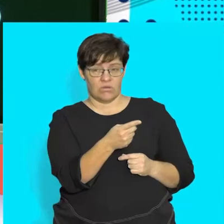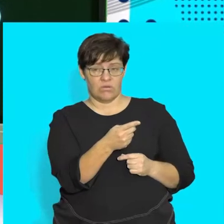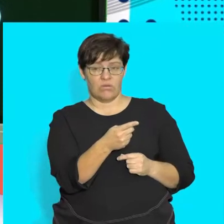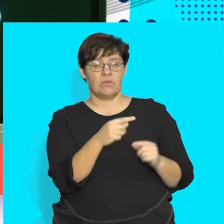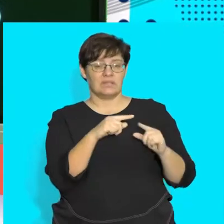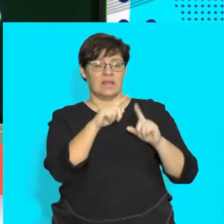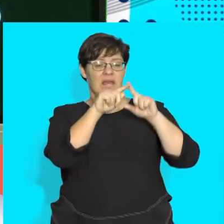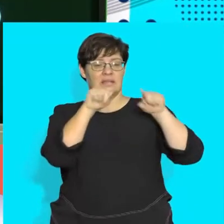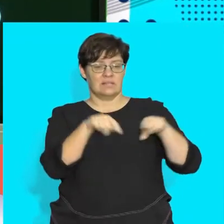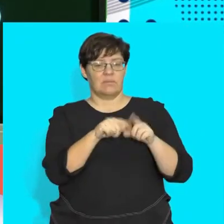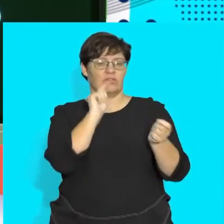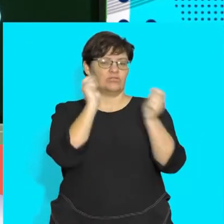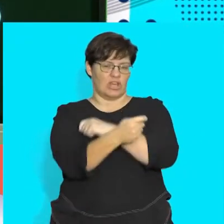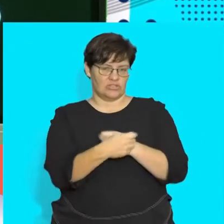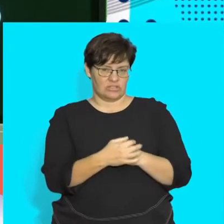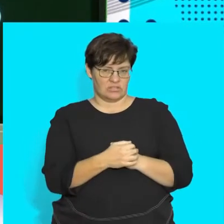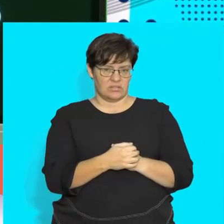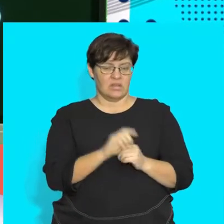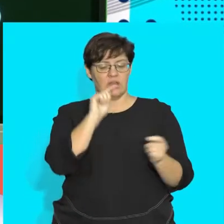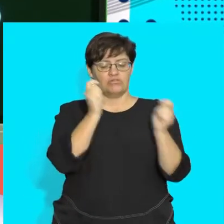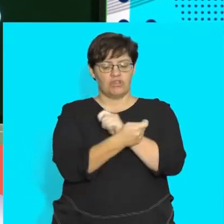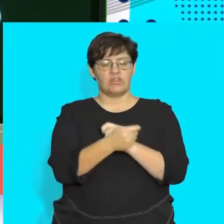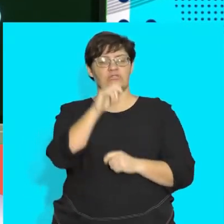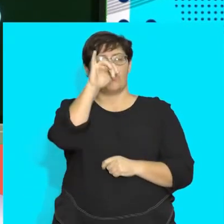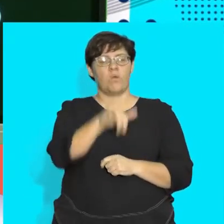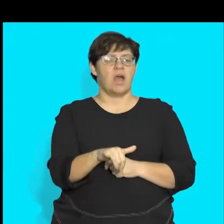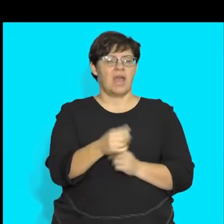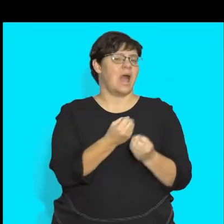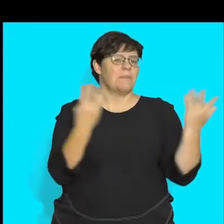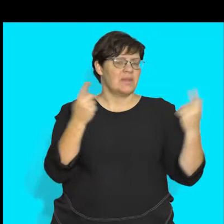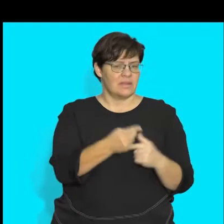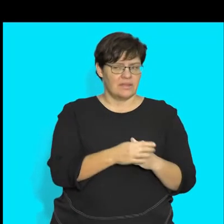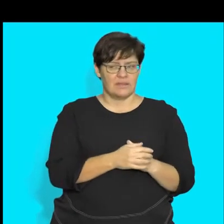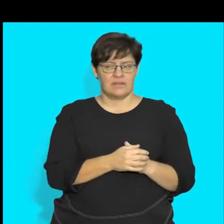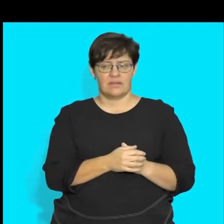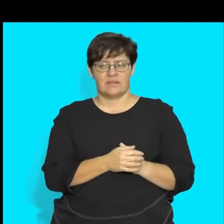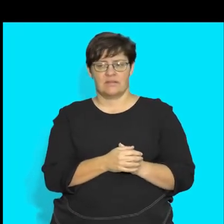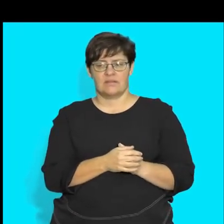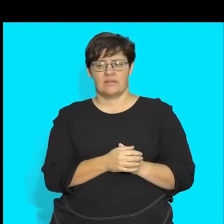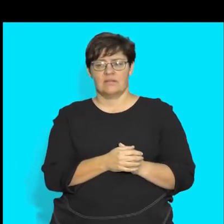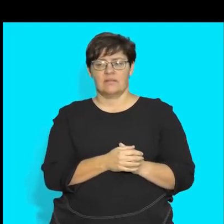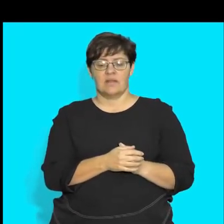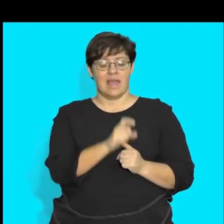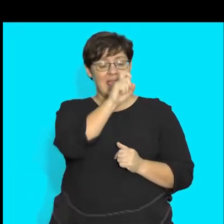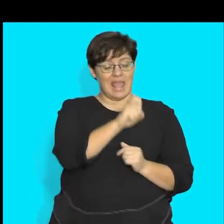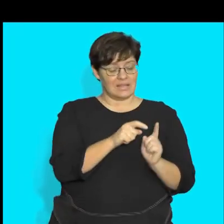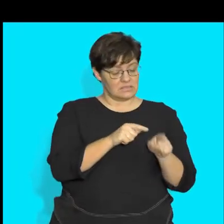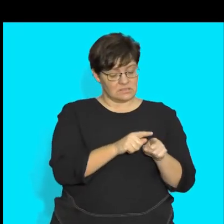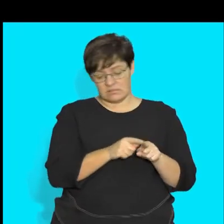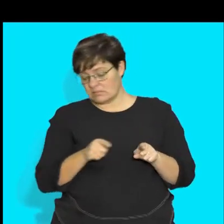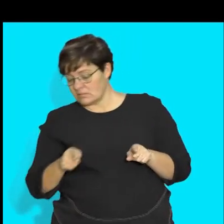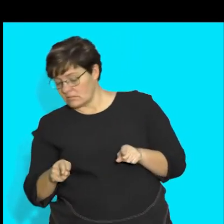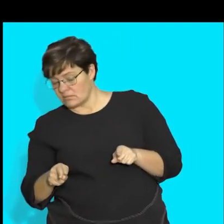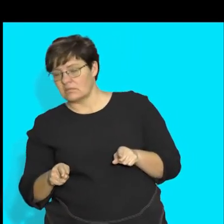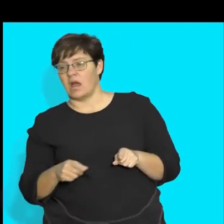means change. So the change in y, how much is the y value changed, and how much has the x value changed,